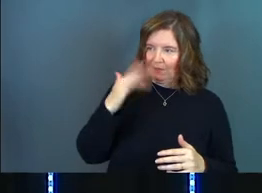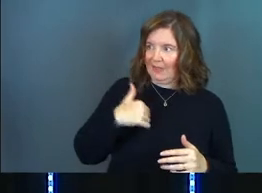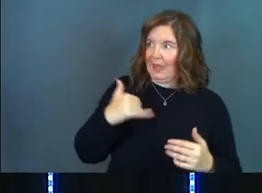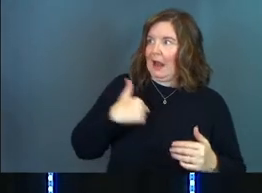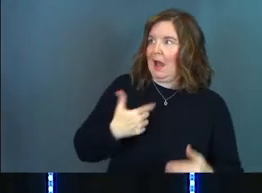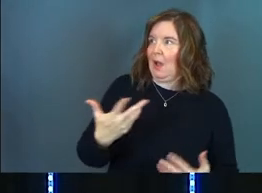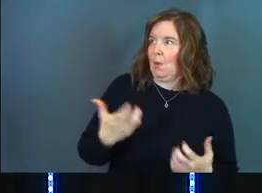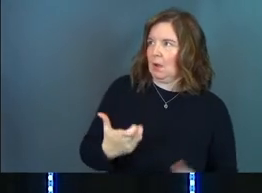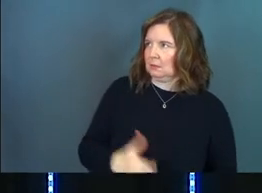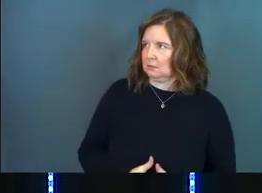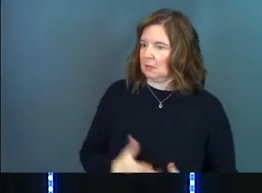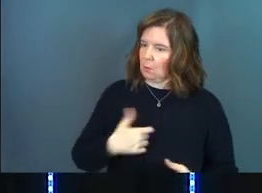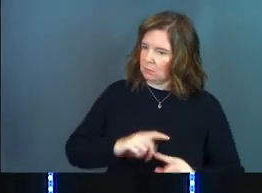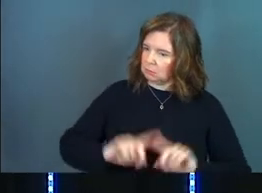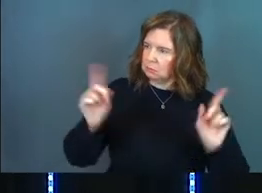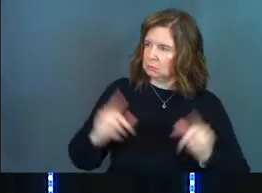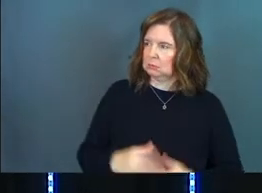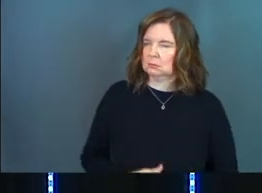that I want.